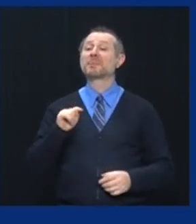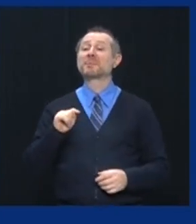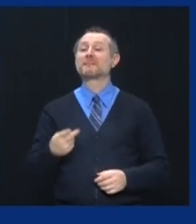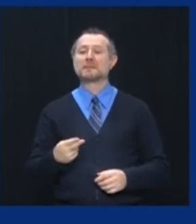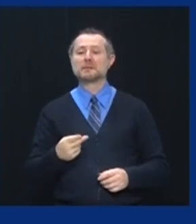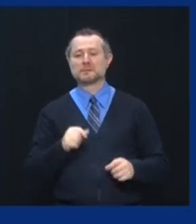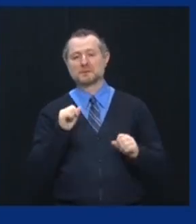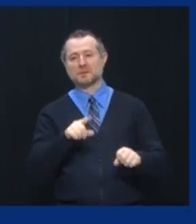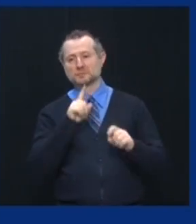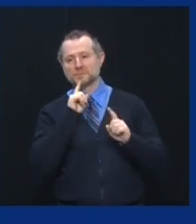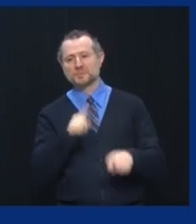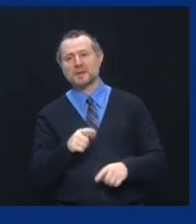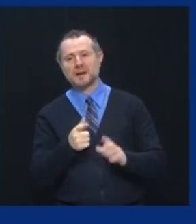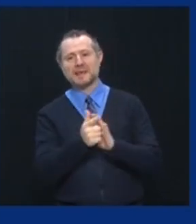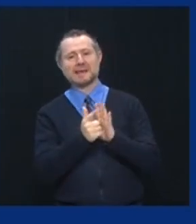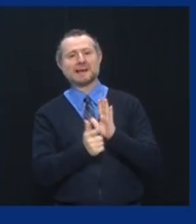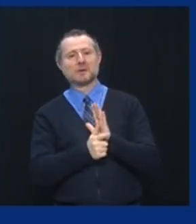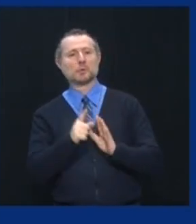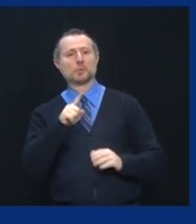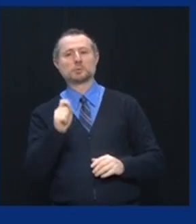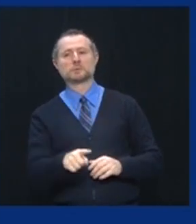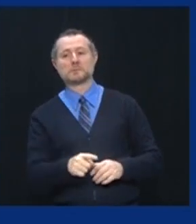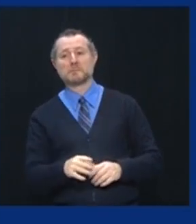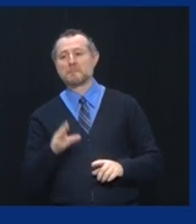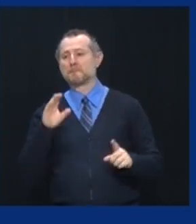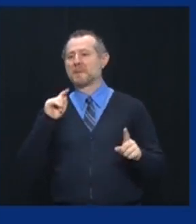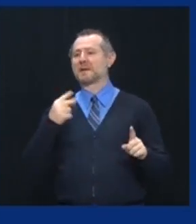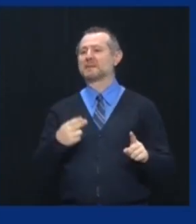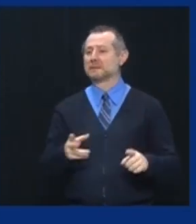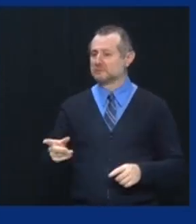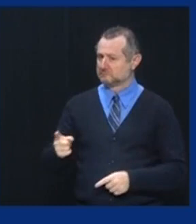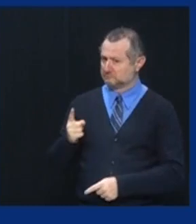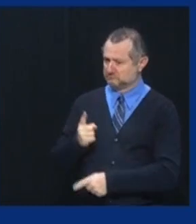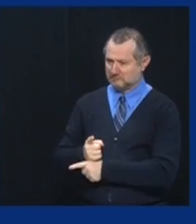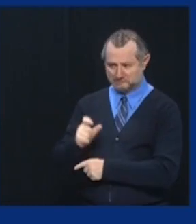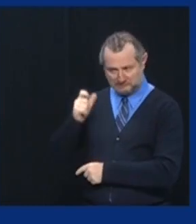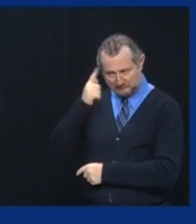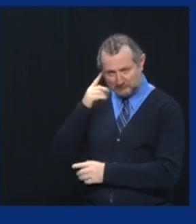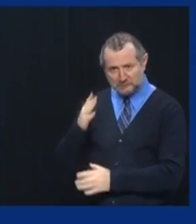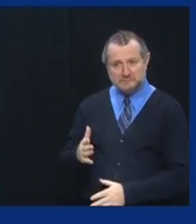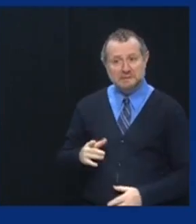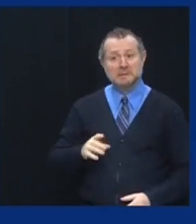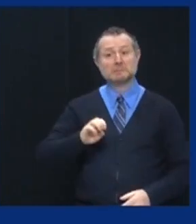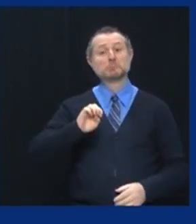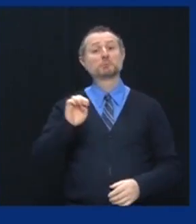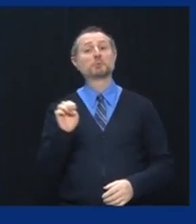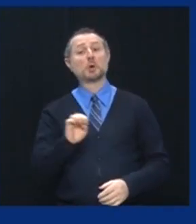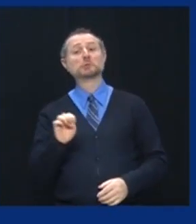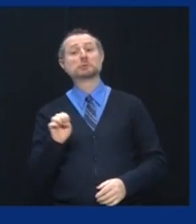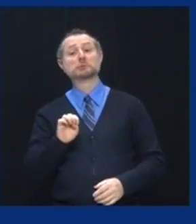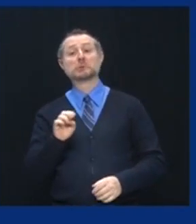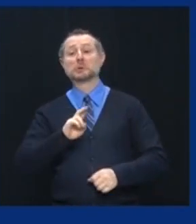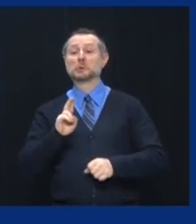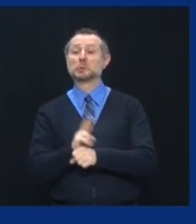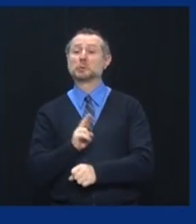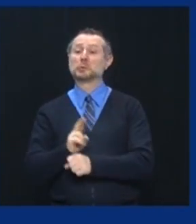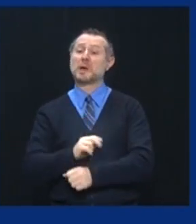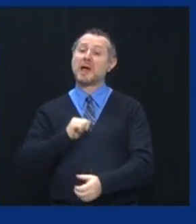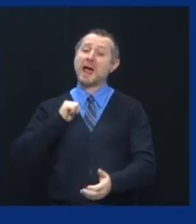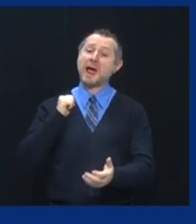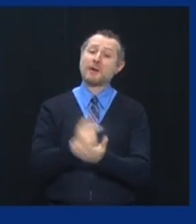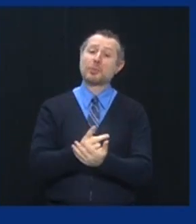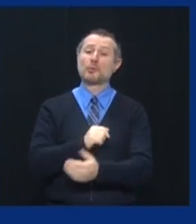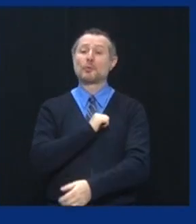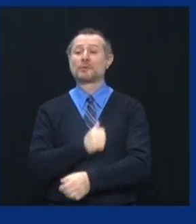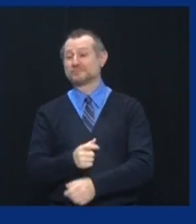use. Yes, Governor, that's correct. So with an emergency use authorization, as these vaccines have,